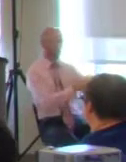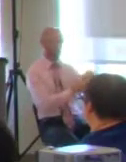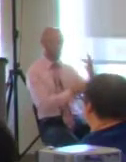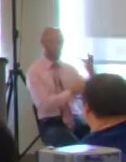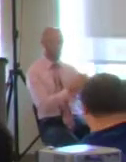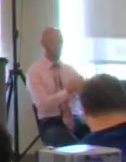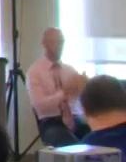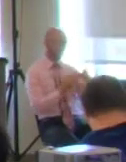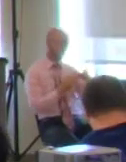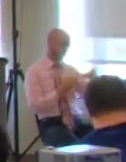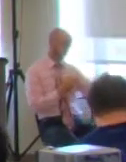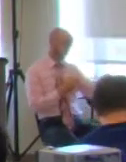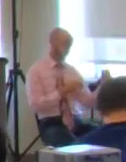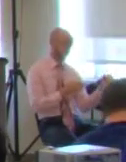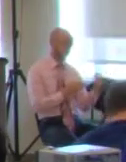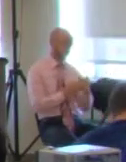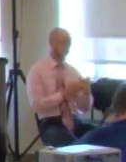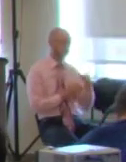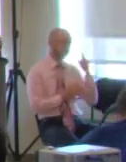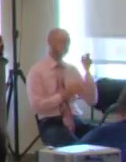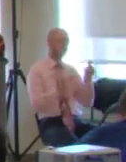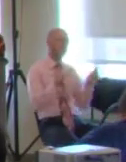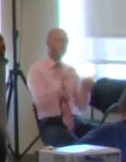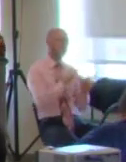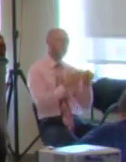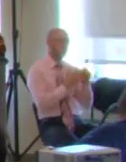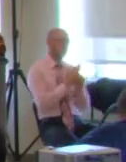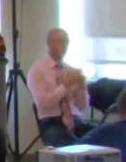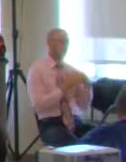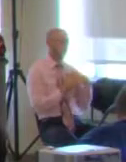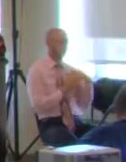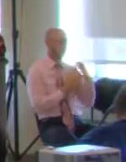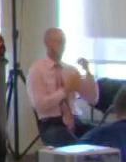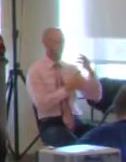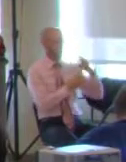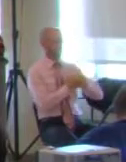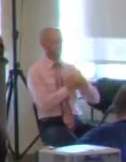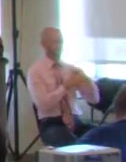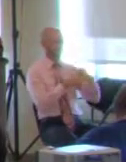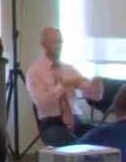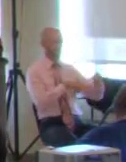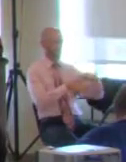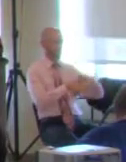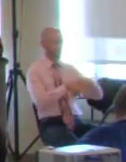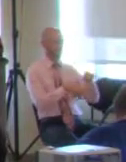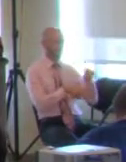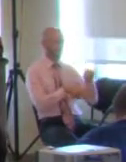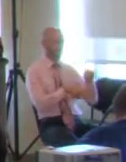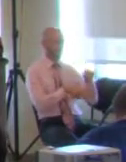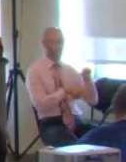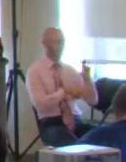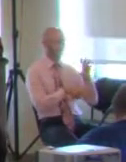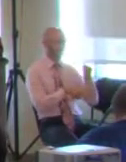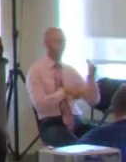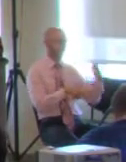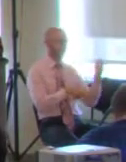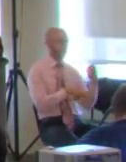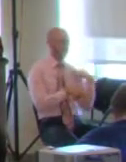the law, they have 6 months of short-term disability if they work for a year, but they only have 3 months to get their old job